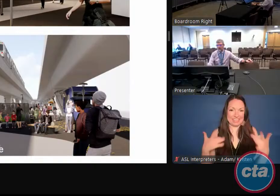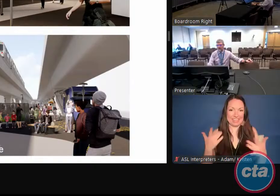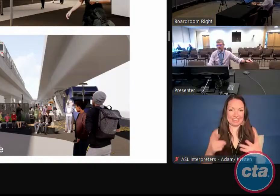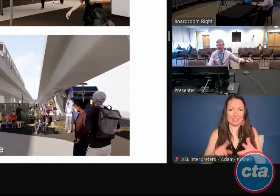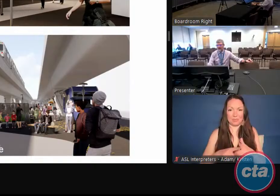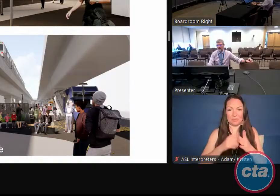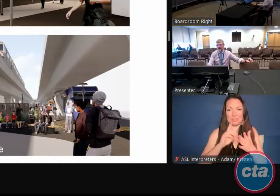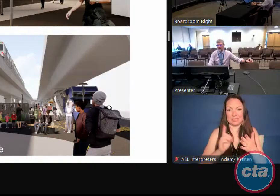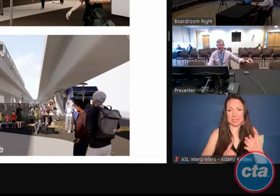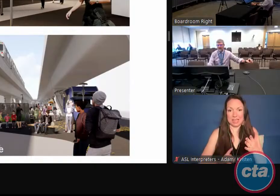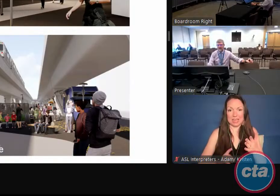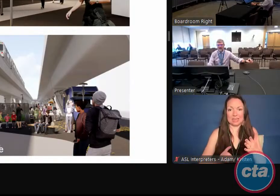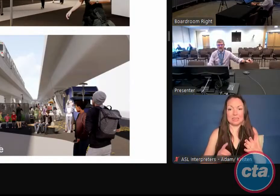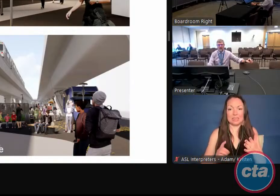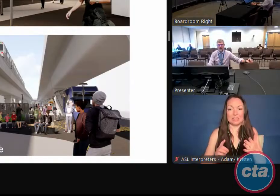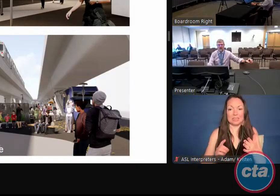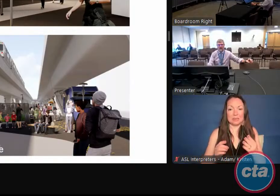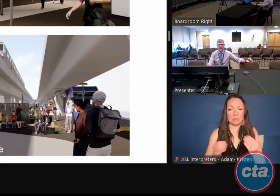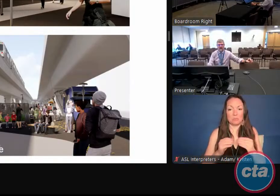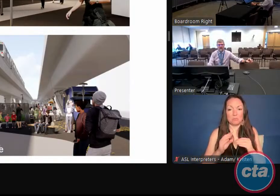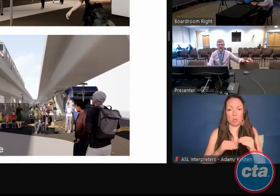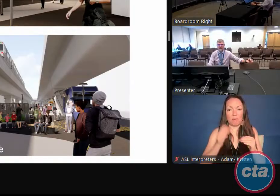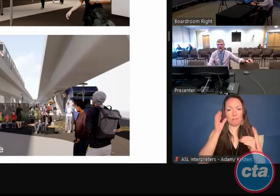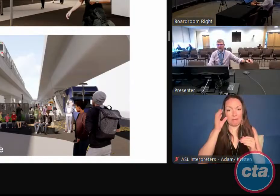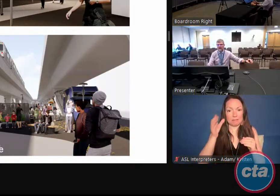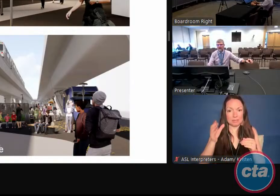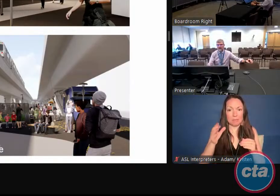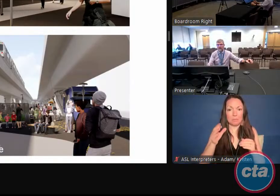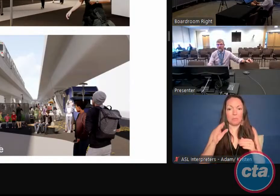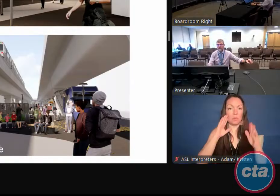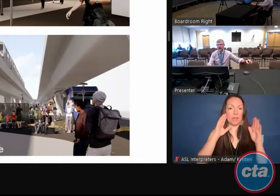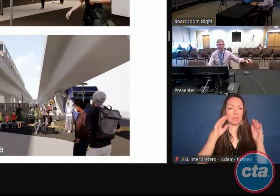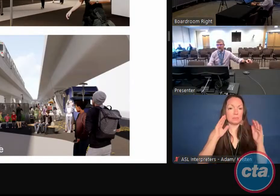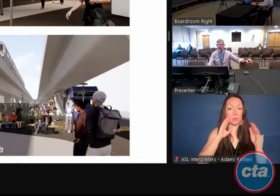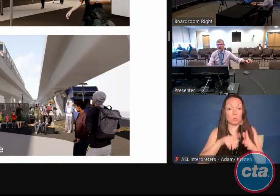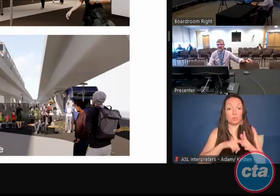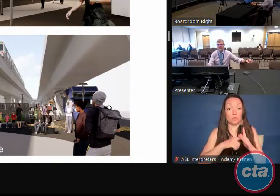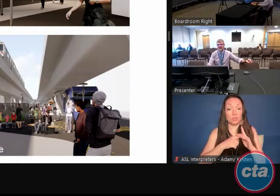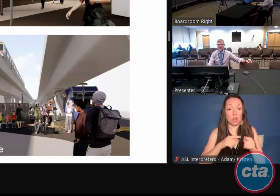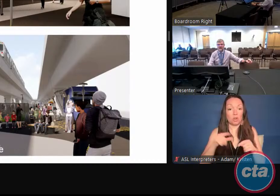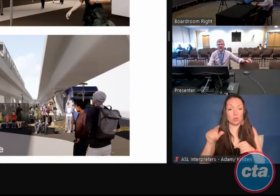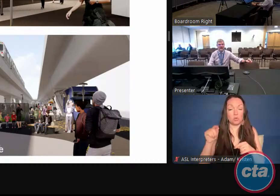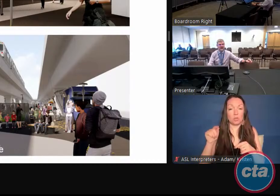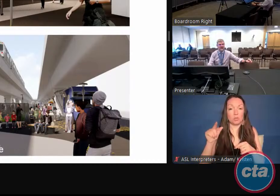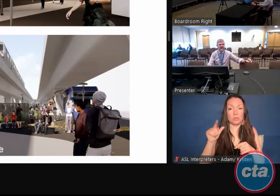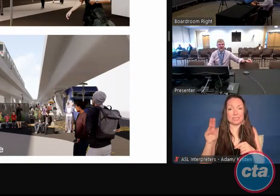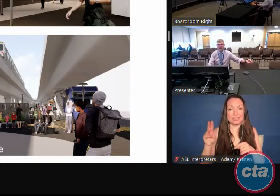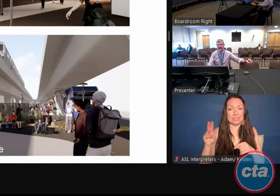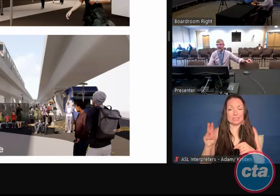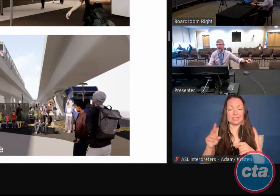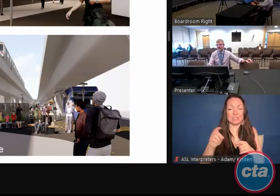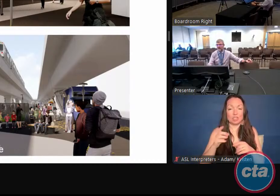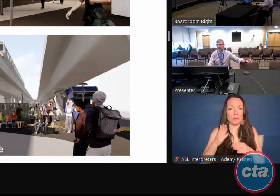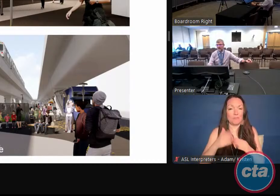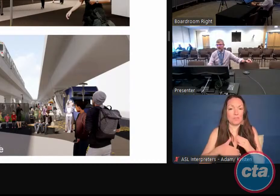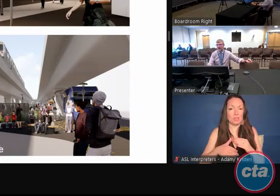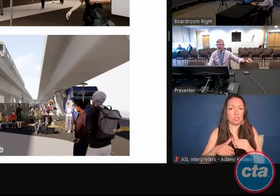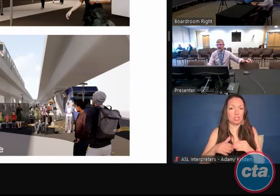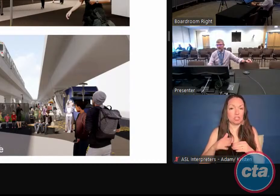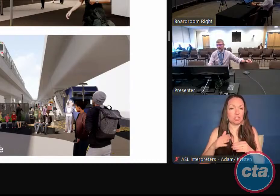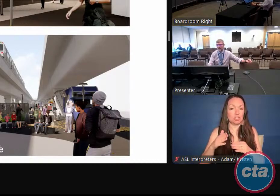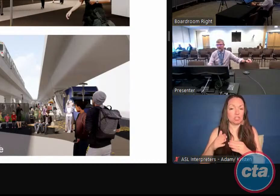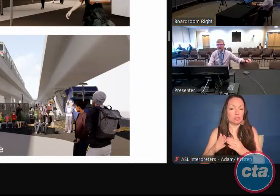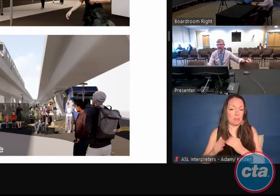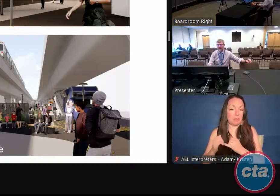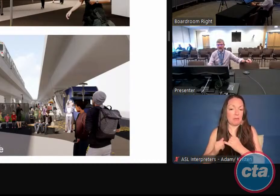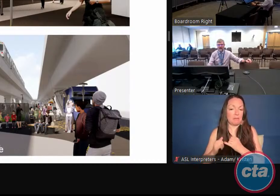the fullness of design beyond the concept at this point. We expect to break ground on this portion of the project in 26. And it should be completed entirely by the end of 26. So it is a